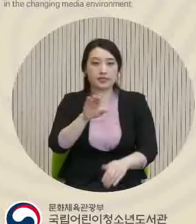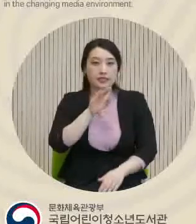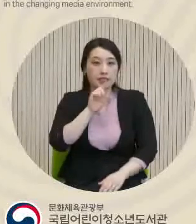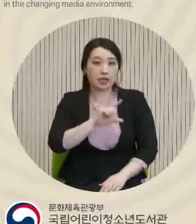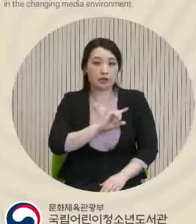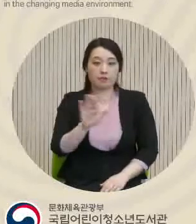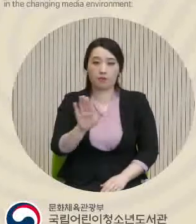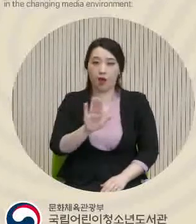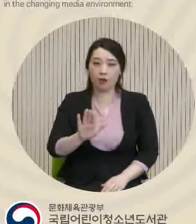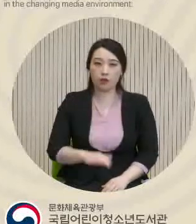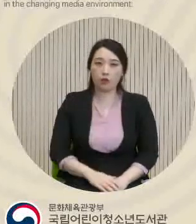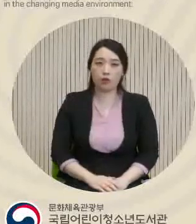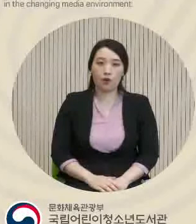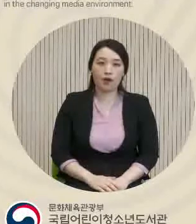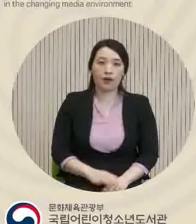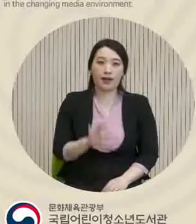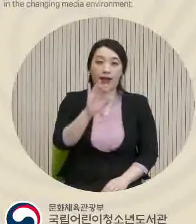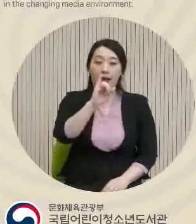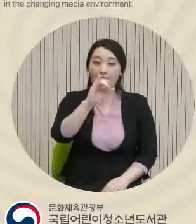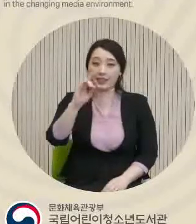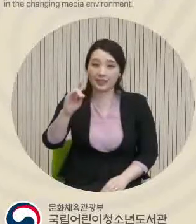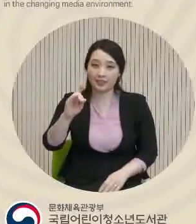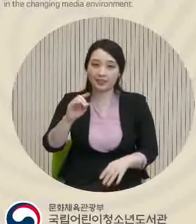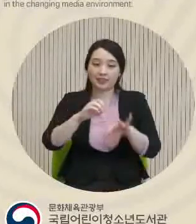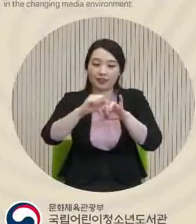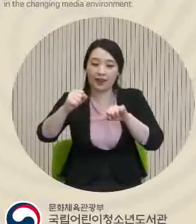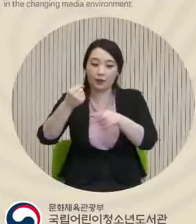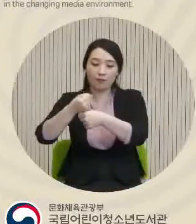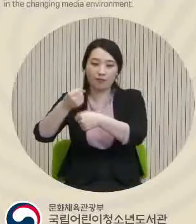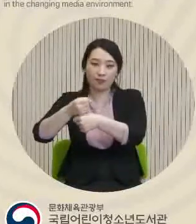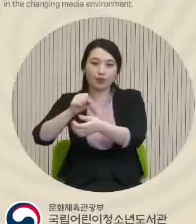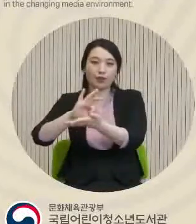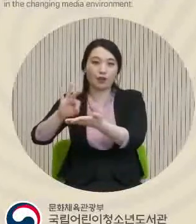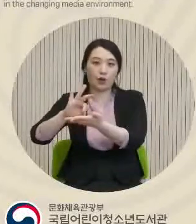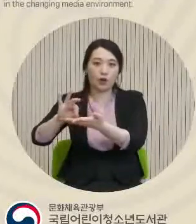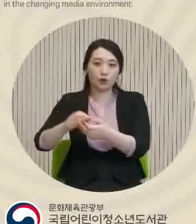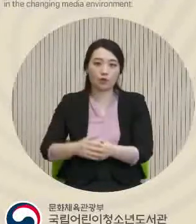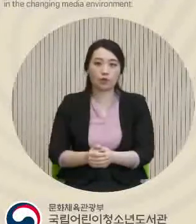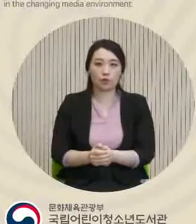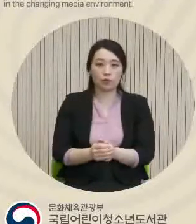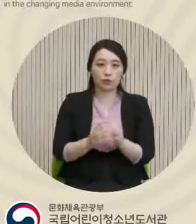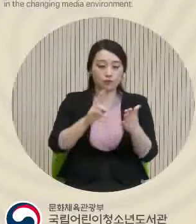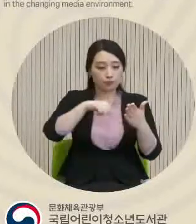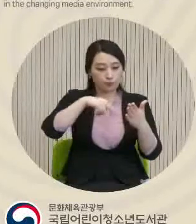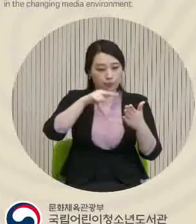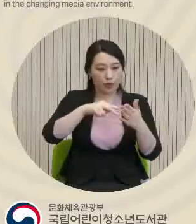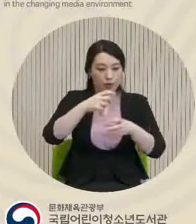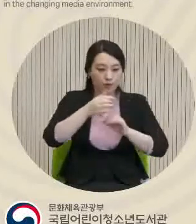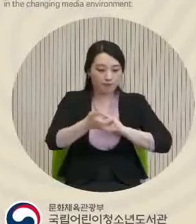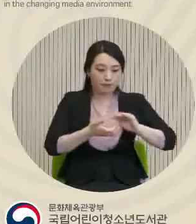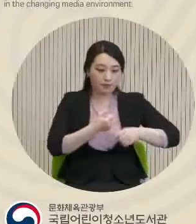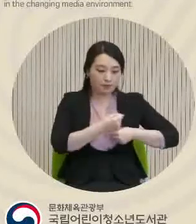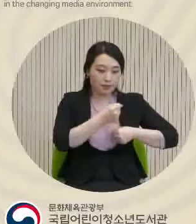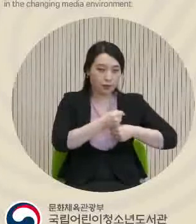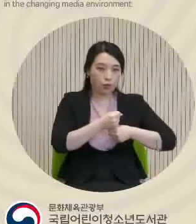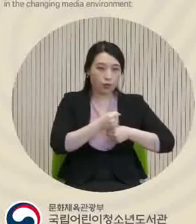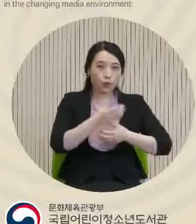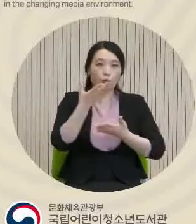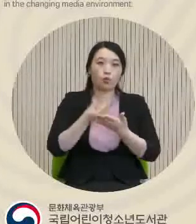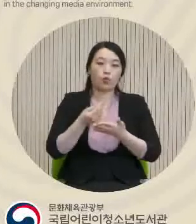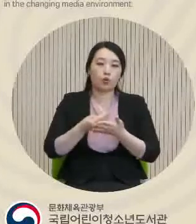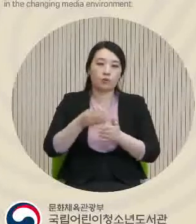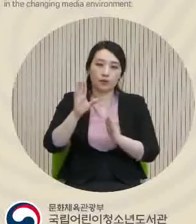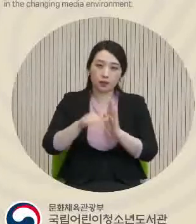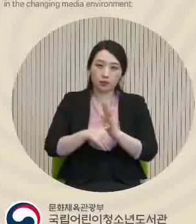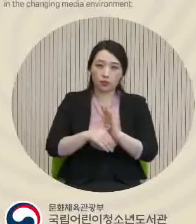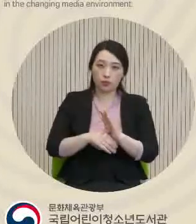But we try to avoid the real name of the children when we share these ideas. We ask them to create another separate ID in order to do that. And when